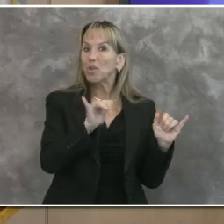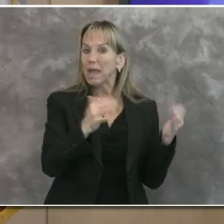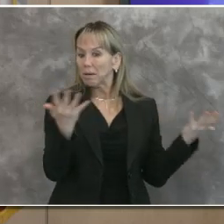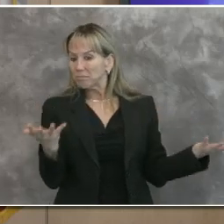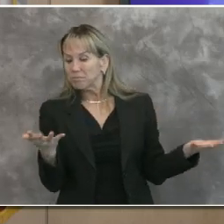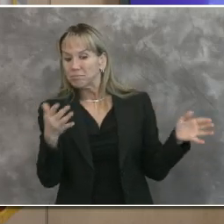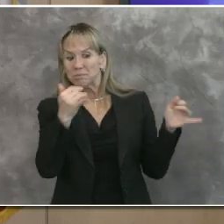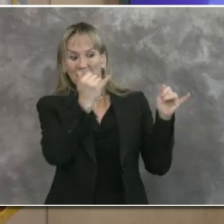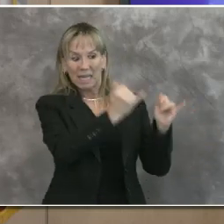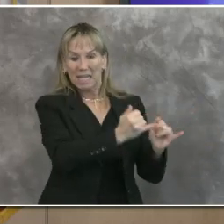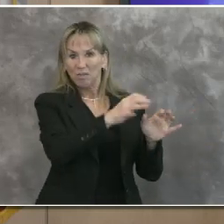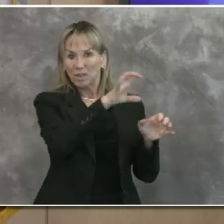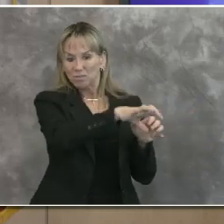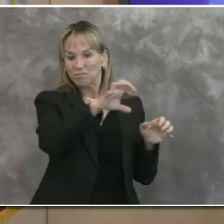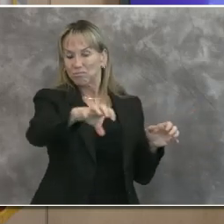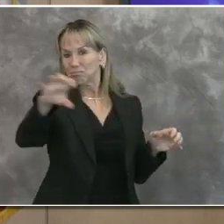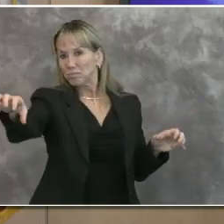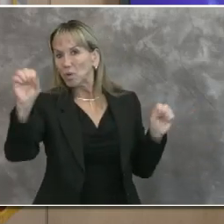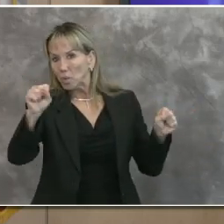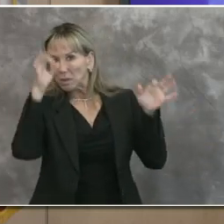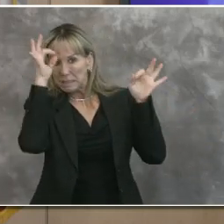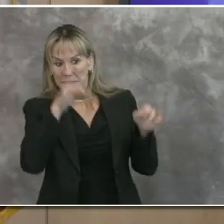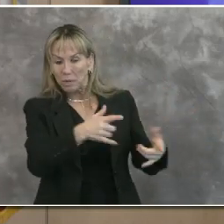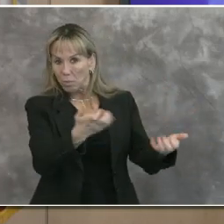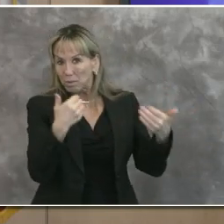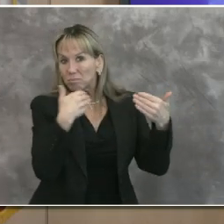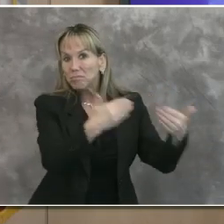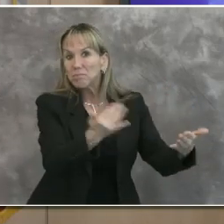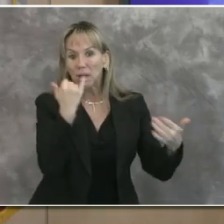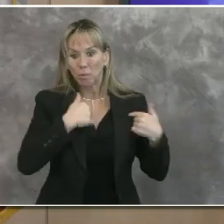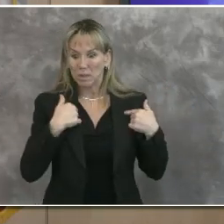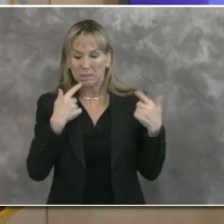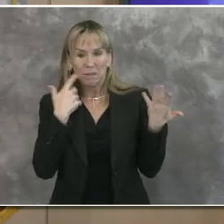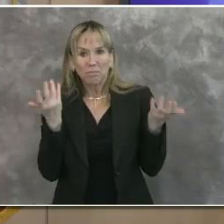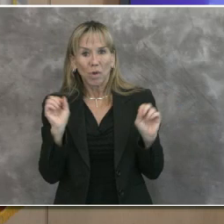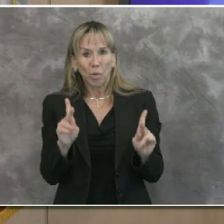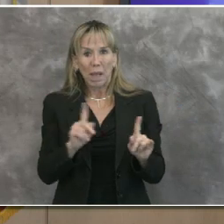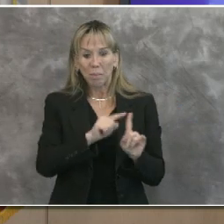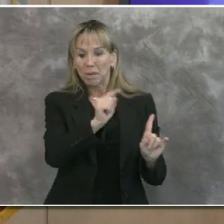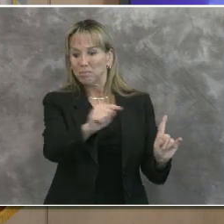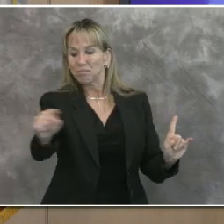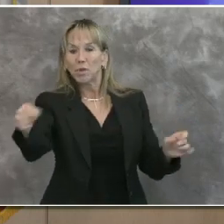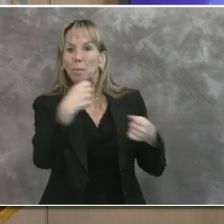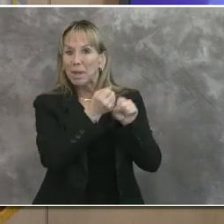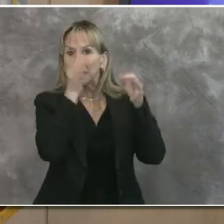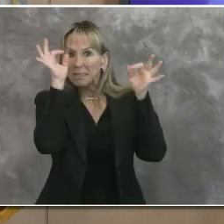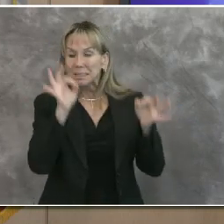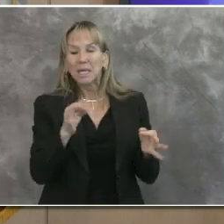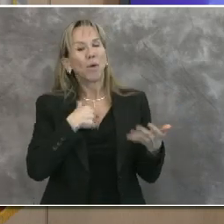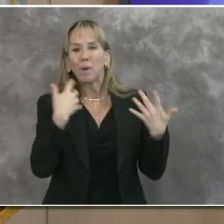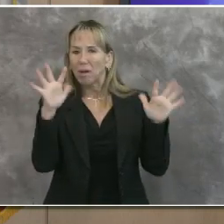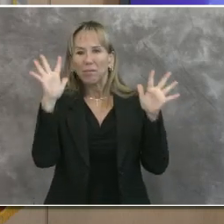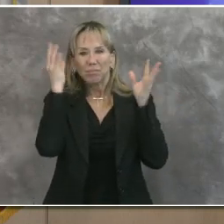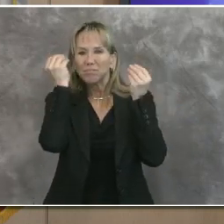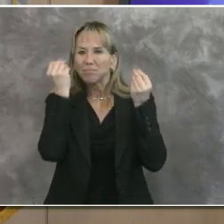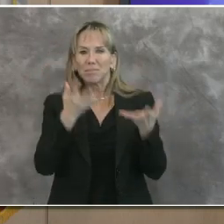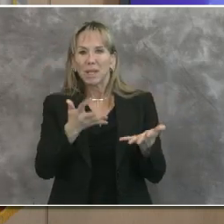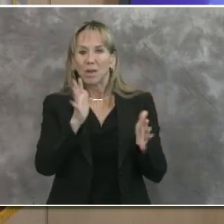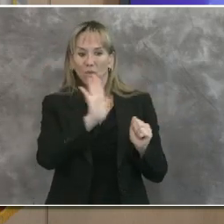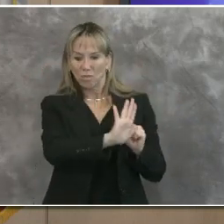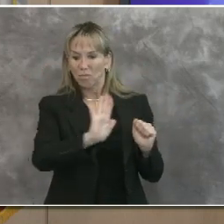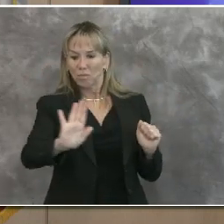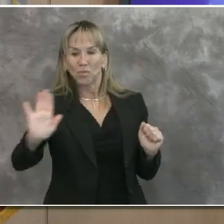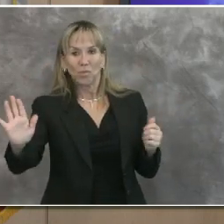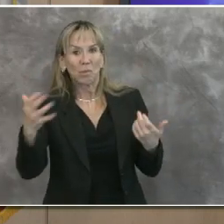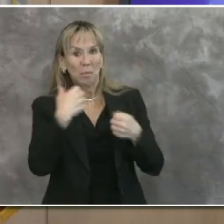could decide if they wanted to move forward, that we were giving the okay. But we said at the time that that was a decision that each city would make. If you go